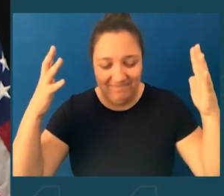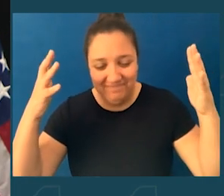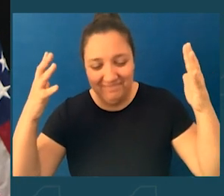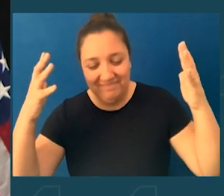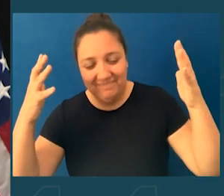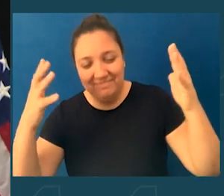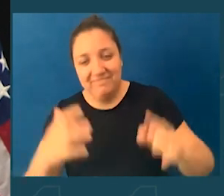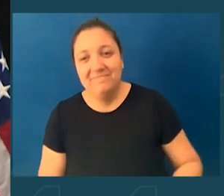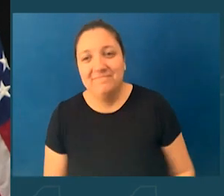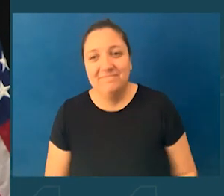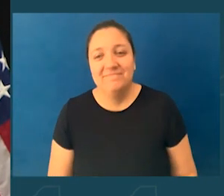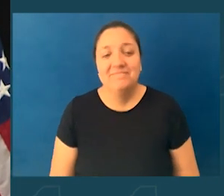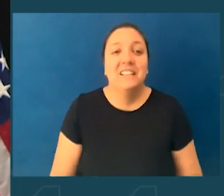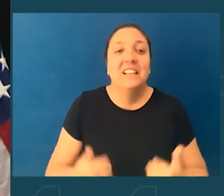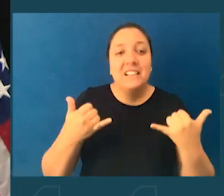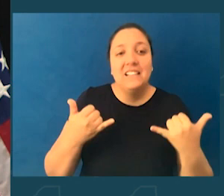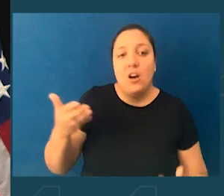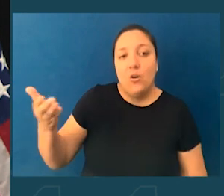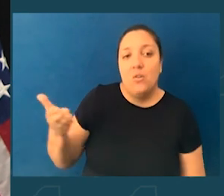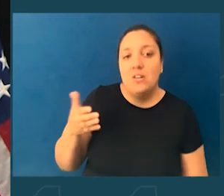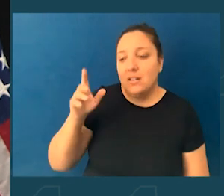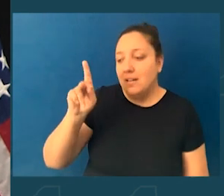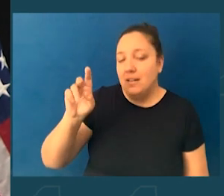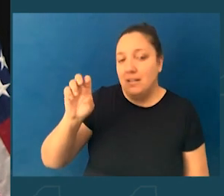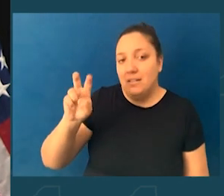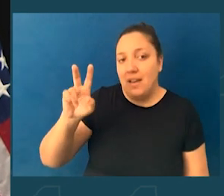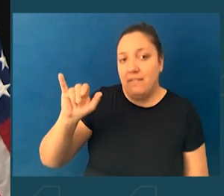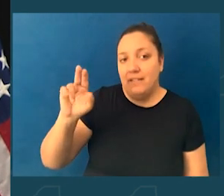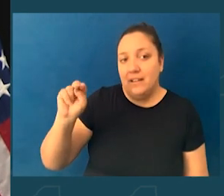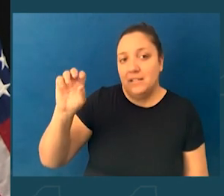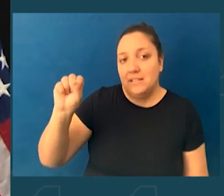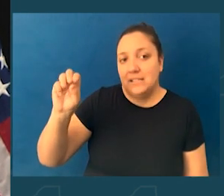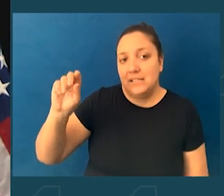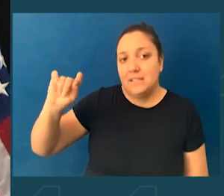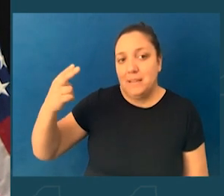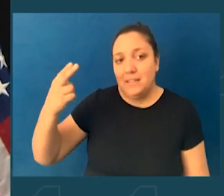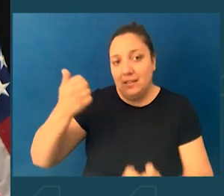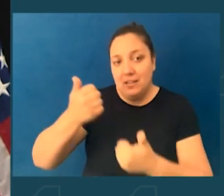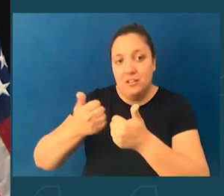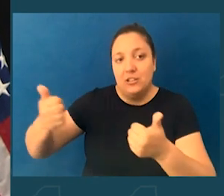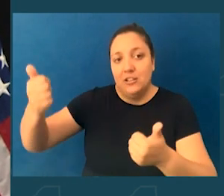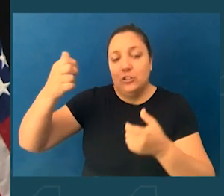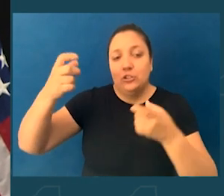Please welcome to the podium Kevin Smith, Director, Mental Health